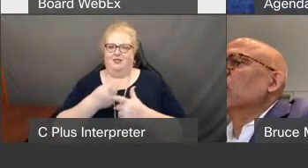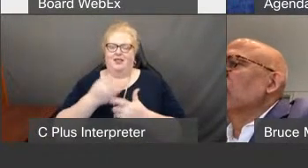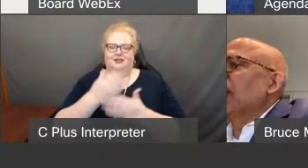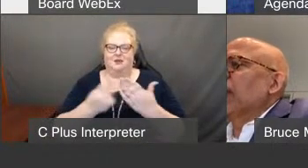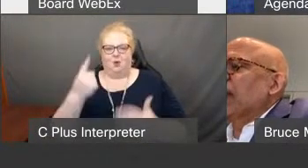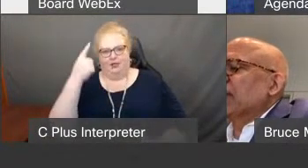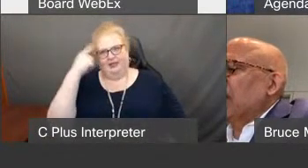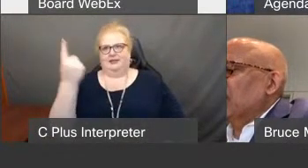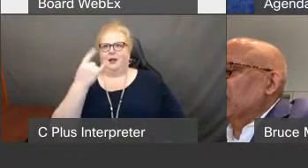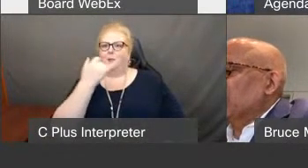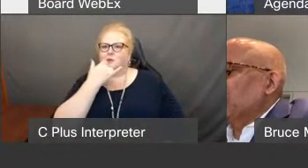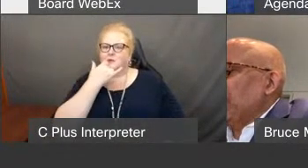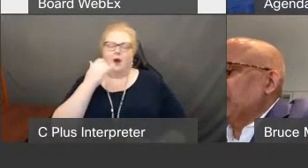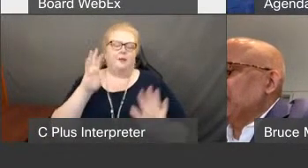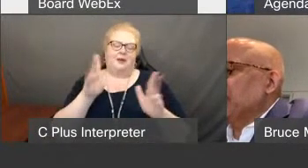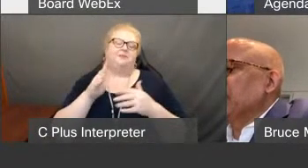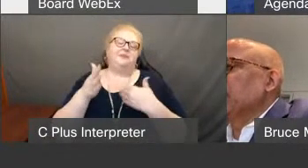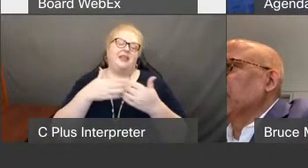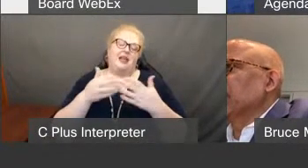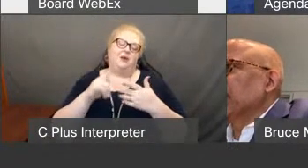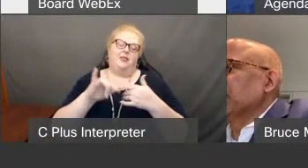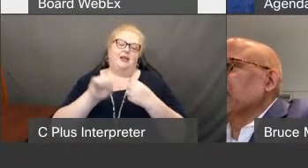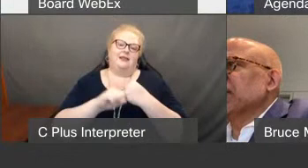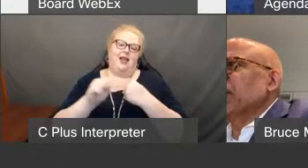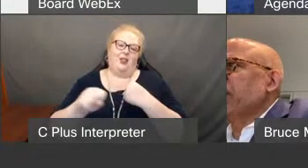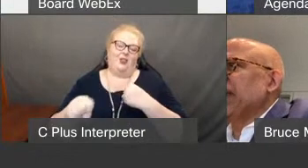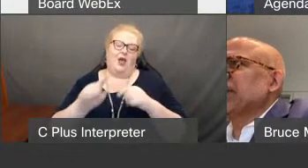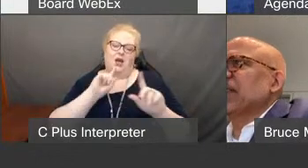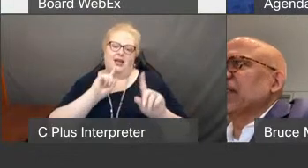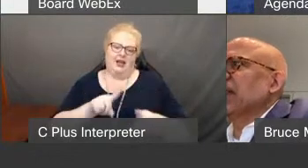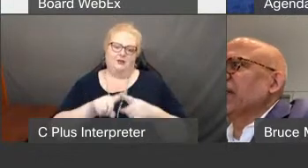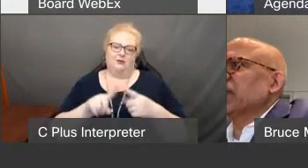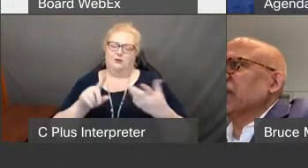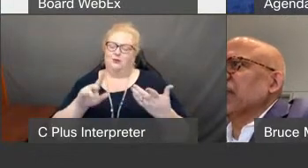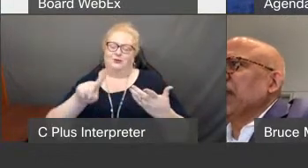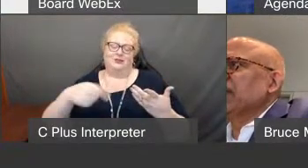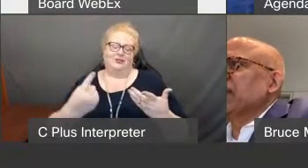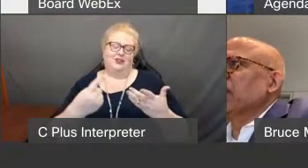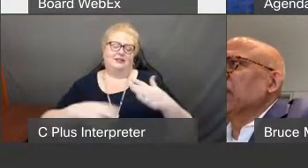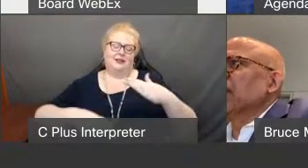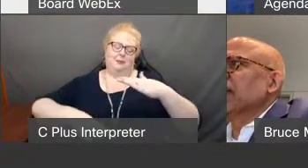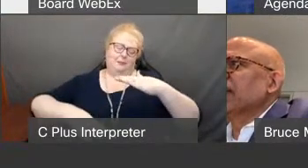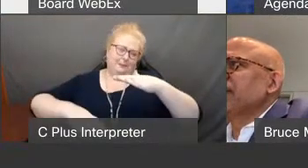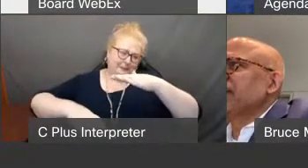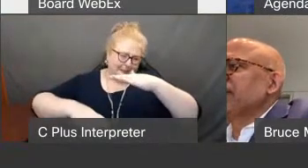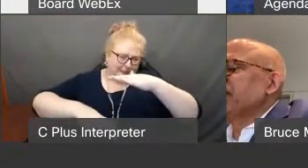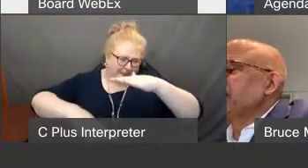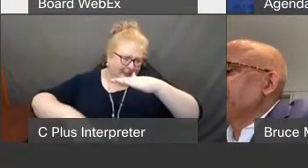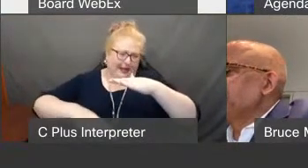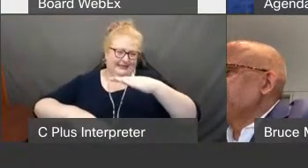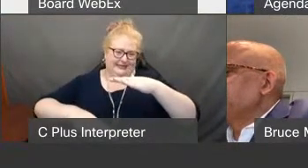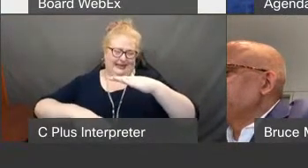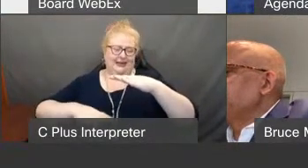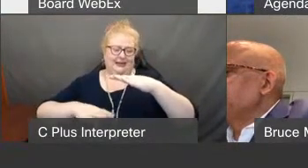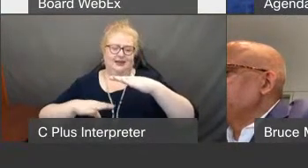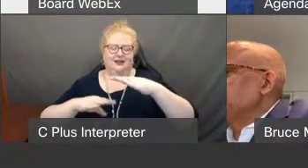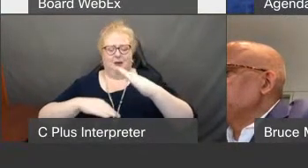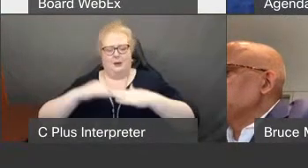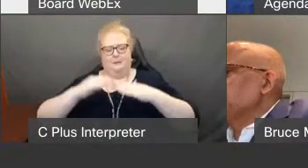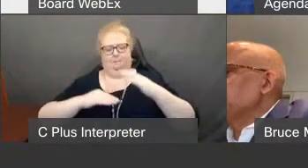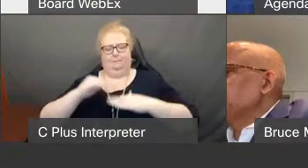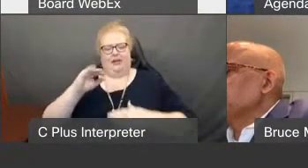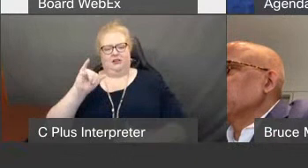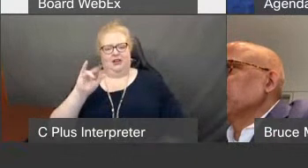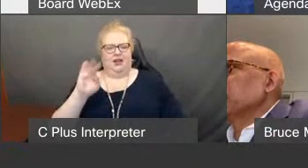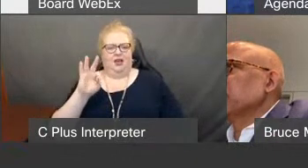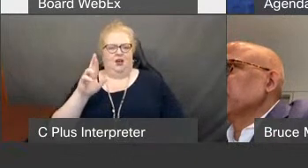And so anyway, that's a long answer to just the basic infrastructure needs of the building. Okay. And thank you. And finally,